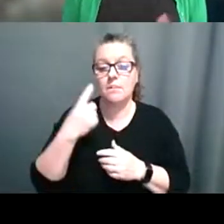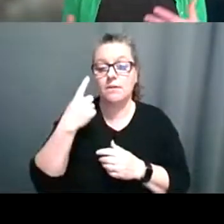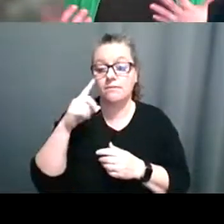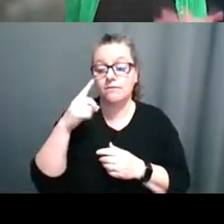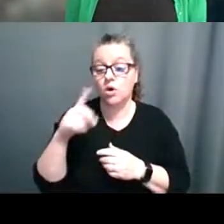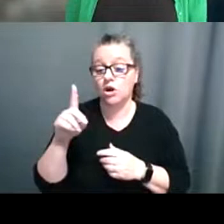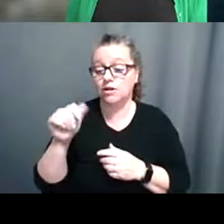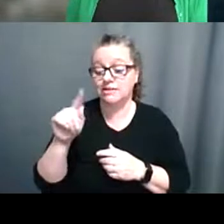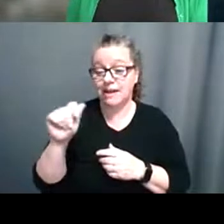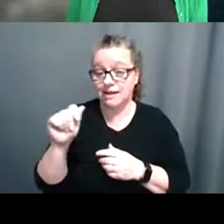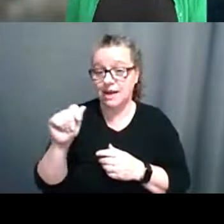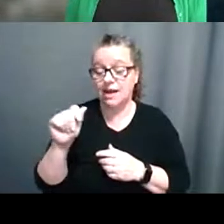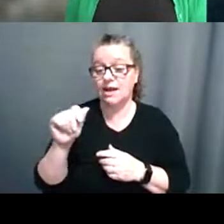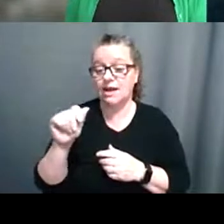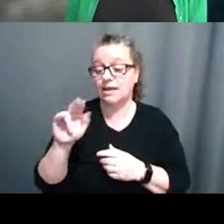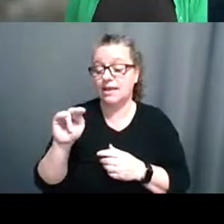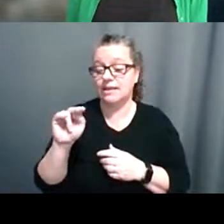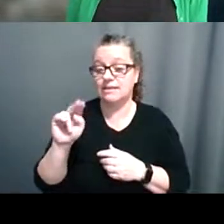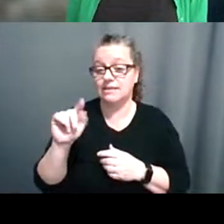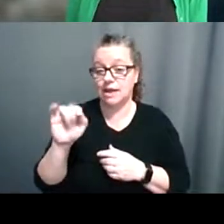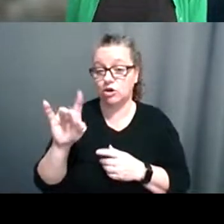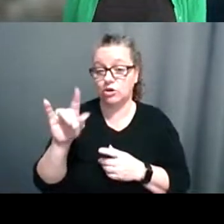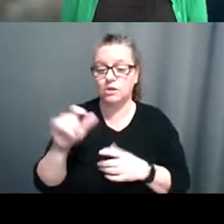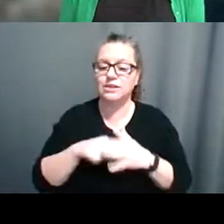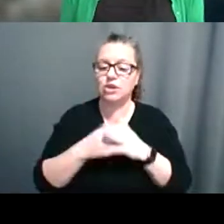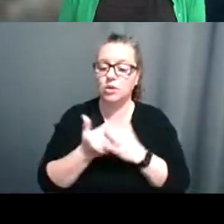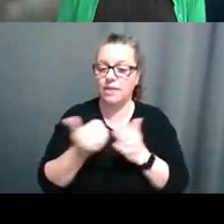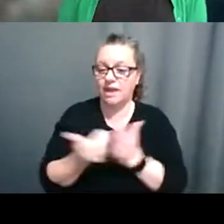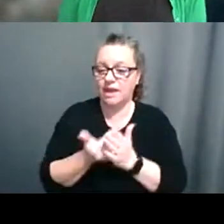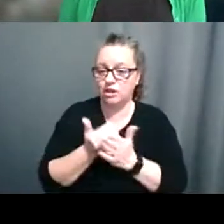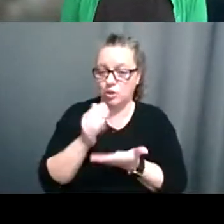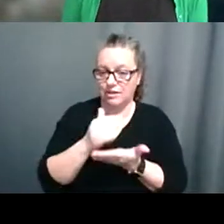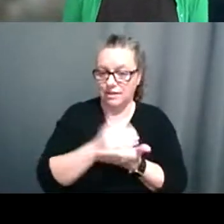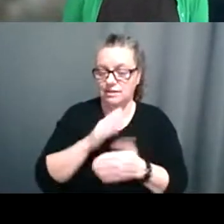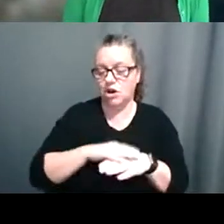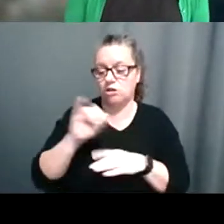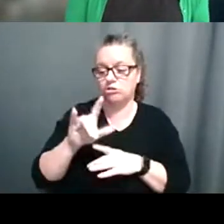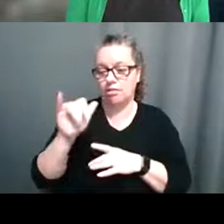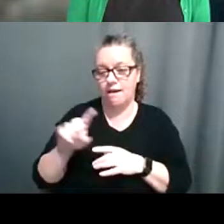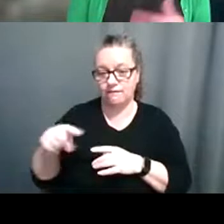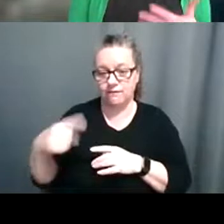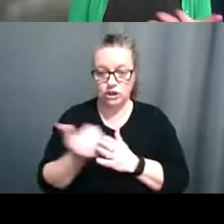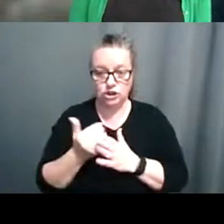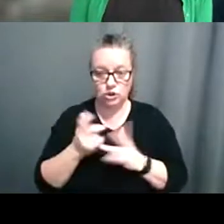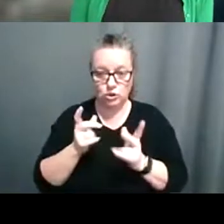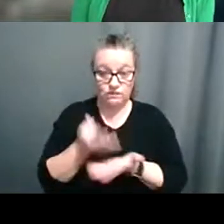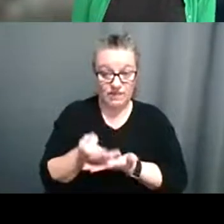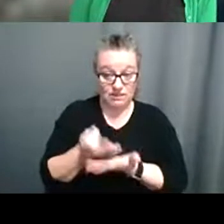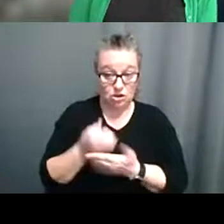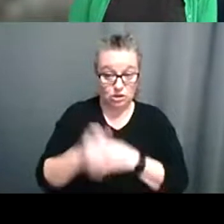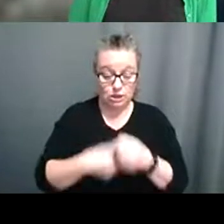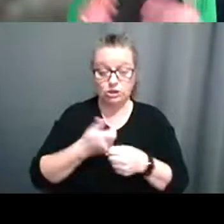we decided to start fresh with a new list on July 1st, the new fiscal year. So I set this table